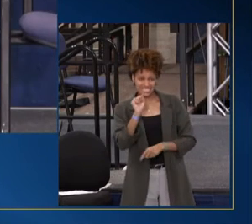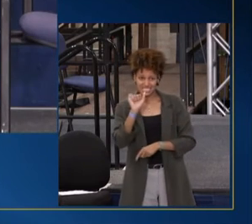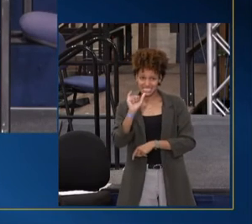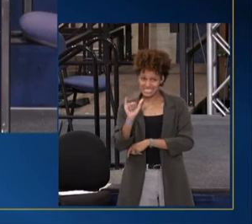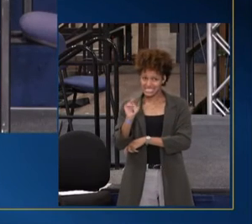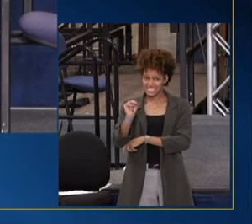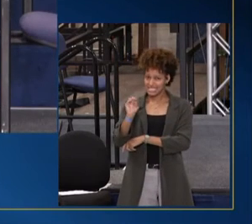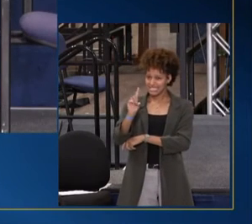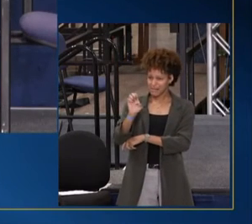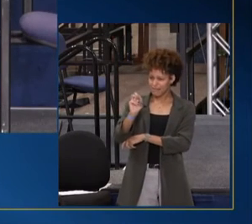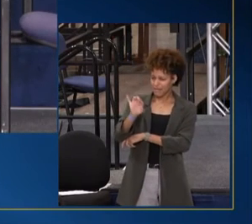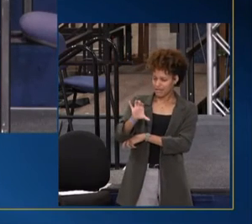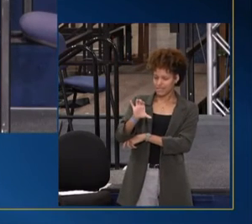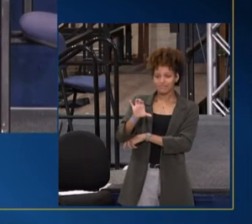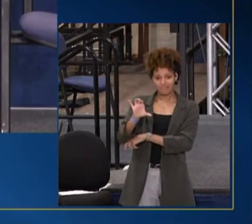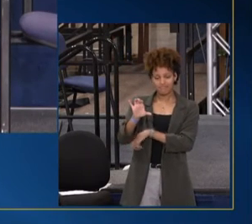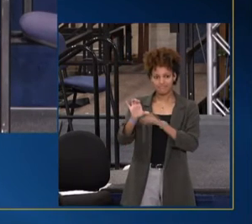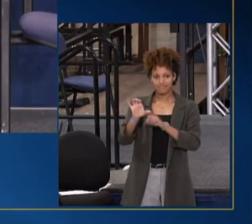syndemic.